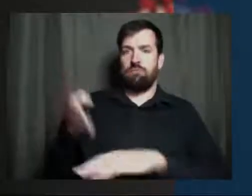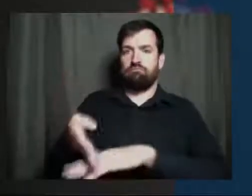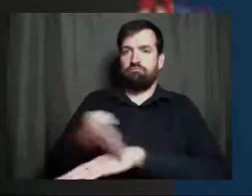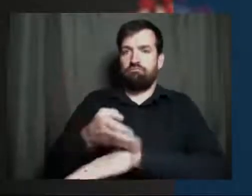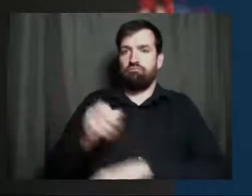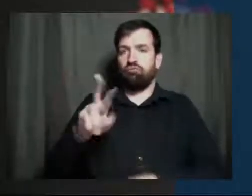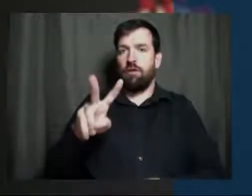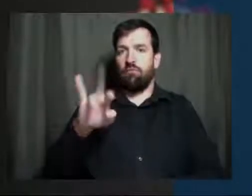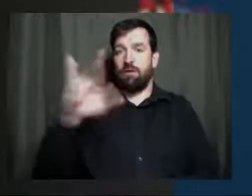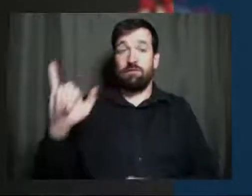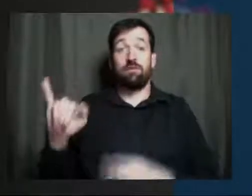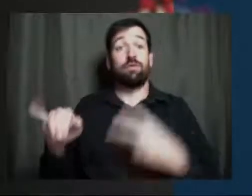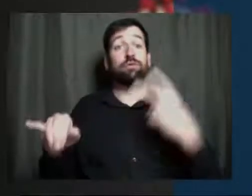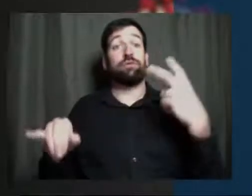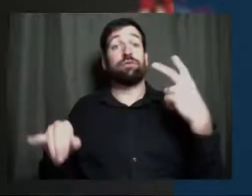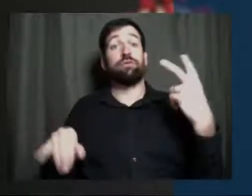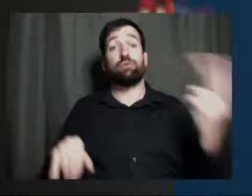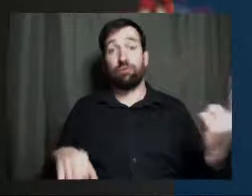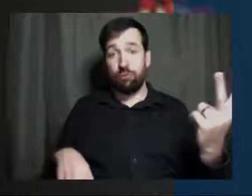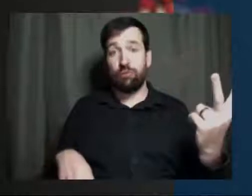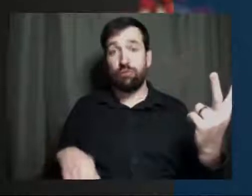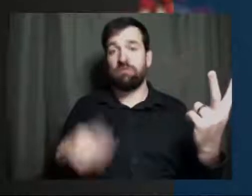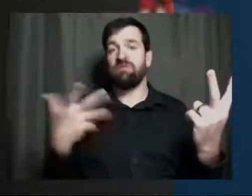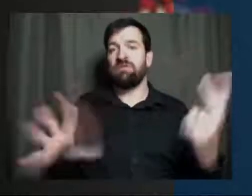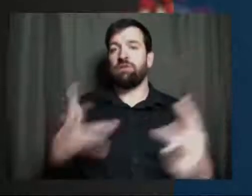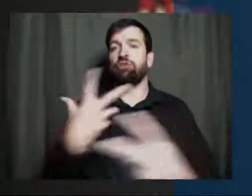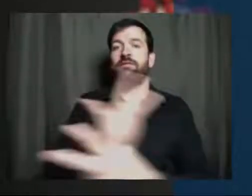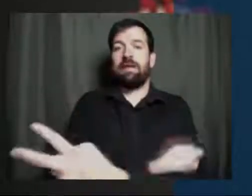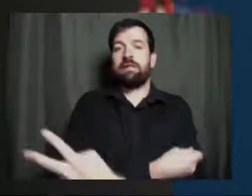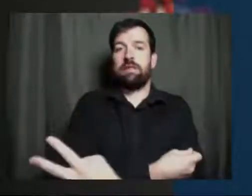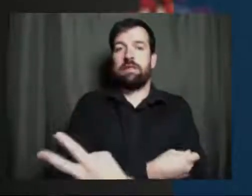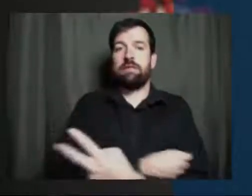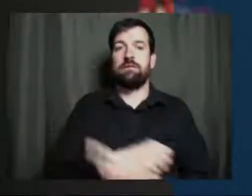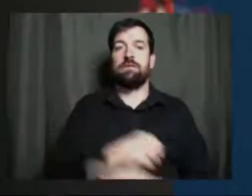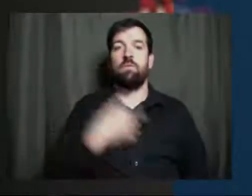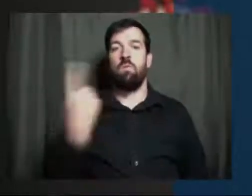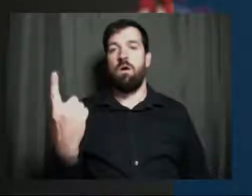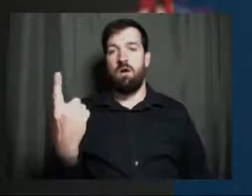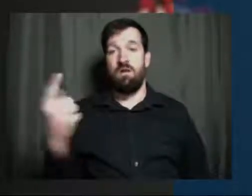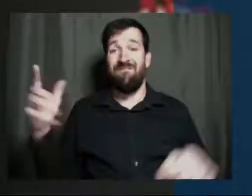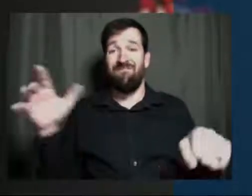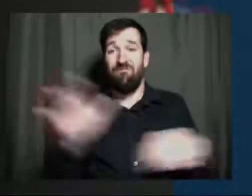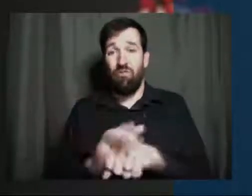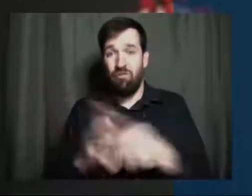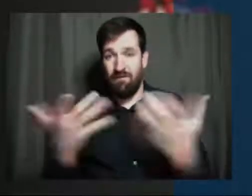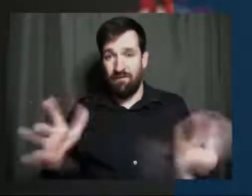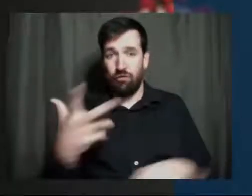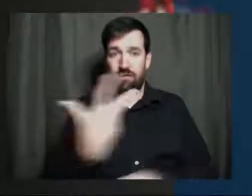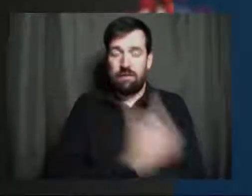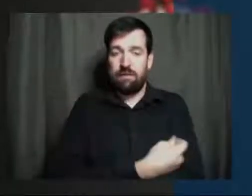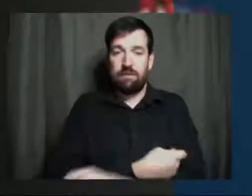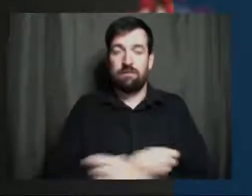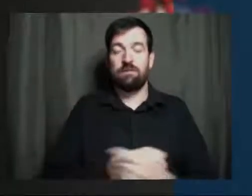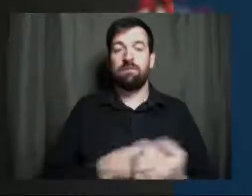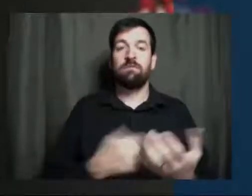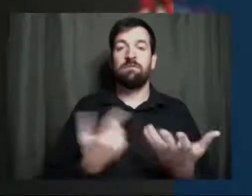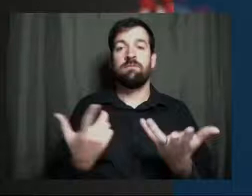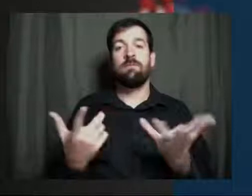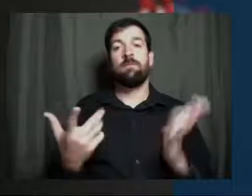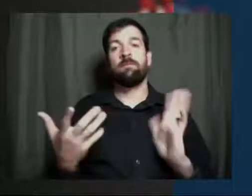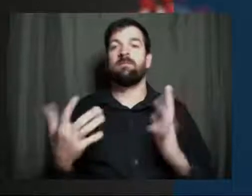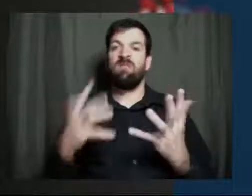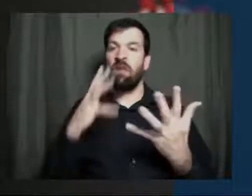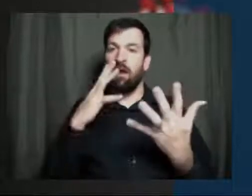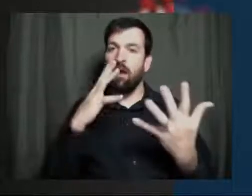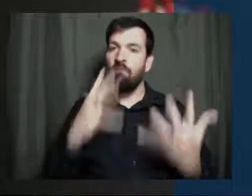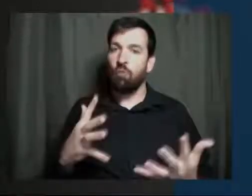infections, 2 are vaccinated. 1 is fully vaccinated and here with worsening symptoms, does have those comorbid